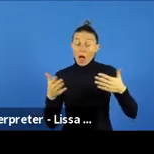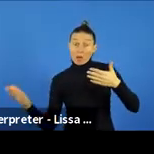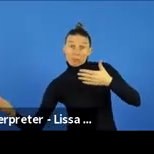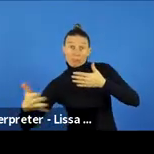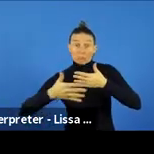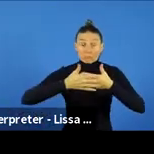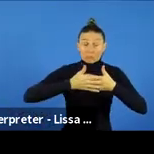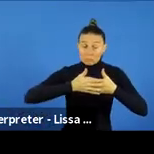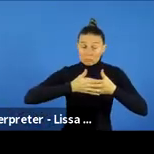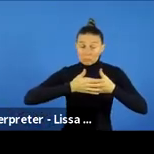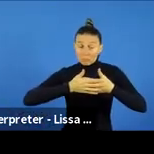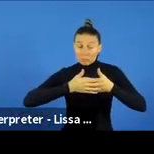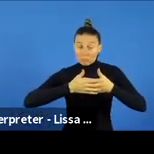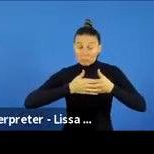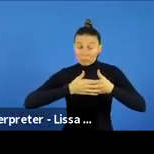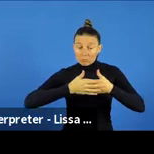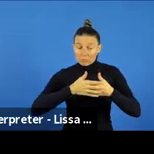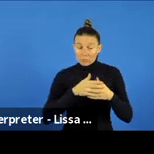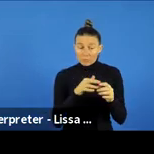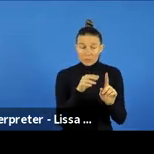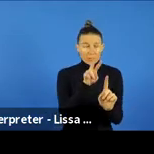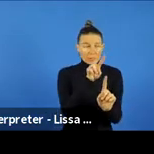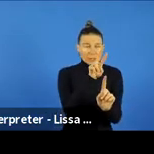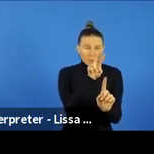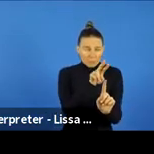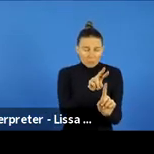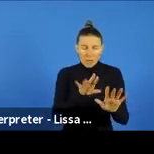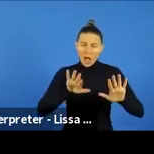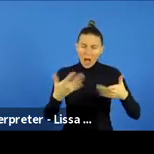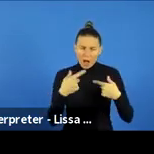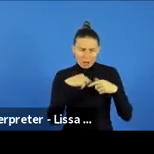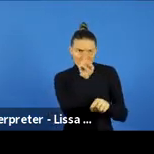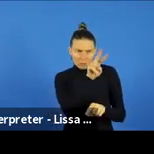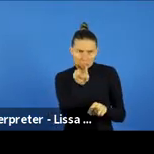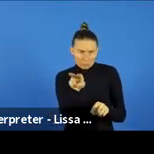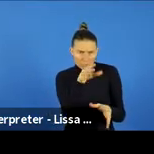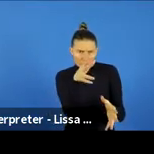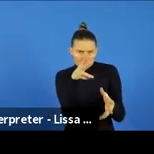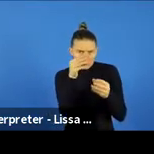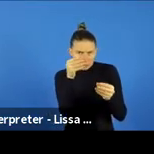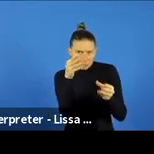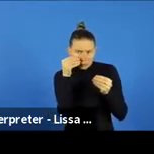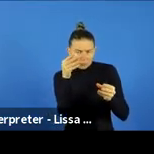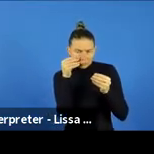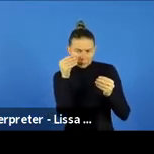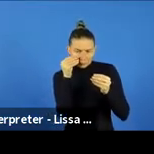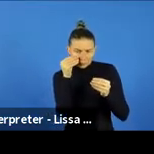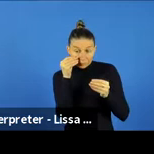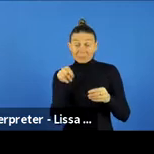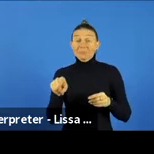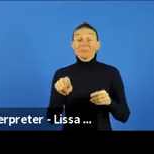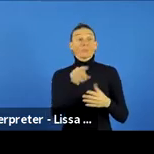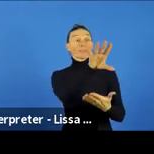so that they can find a new way of being autonomous in their reading experience. We improve the reading experience from 25%